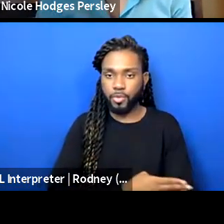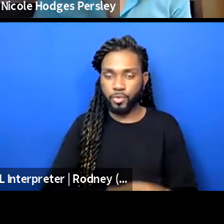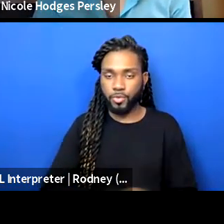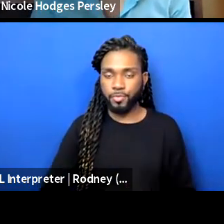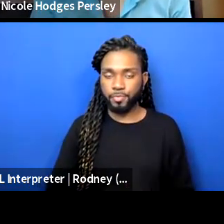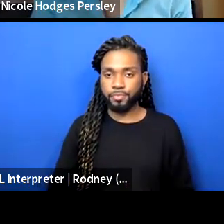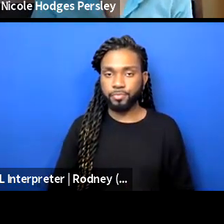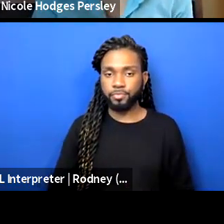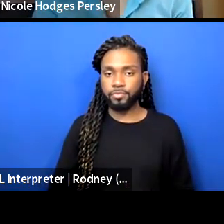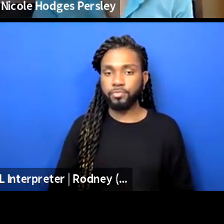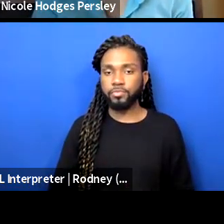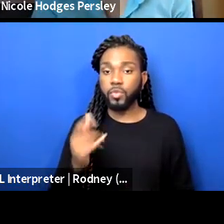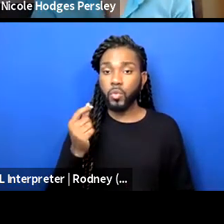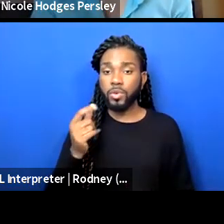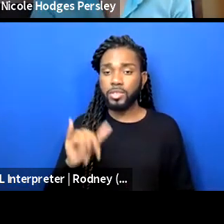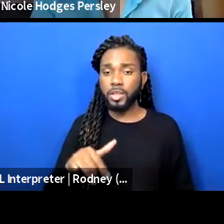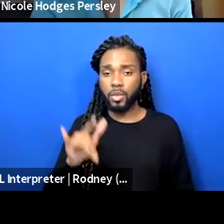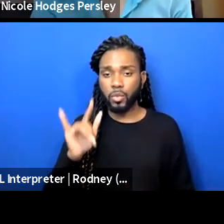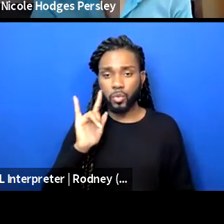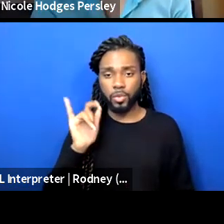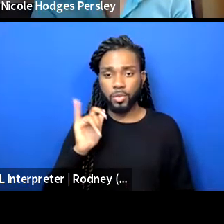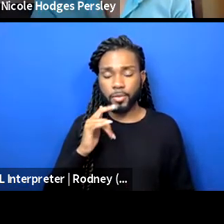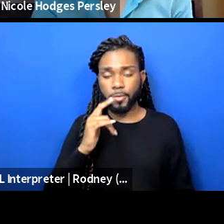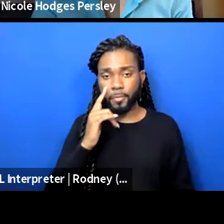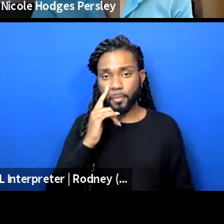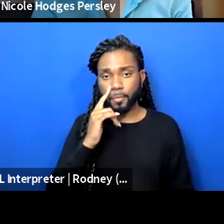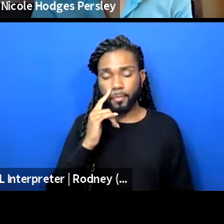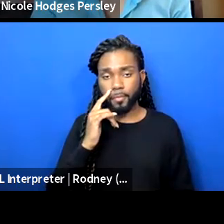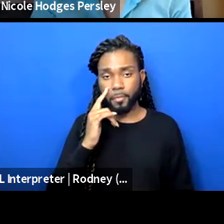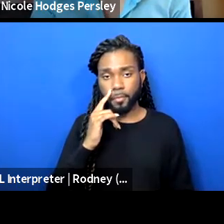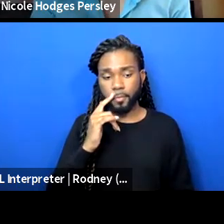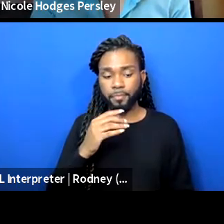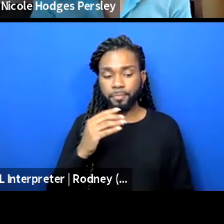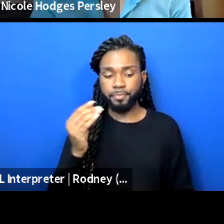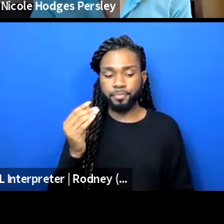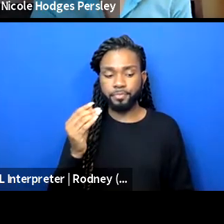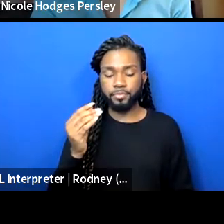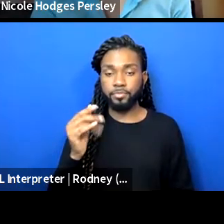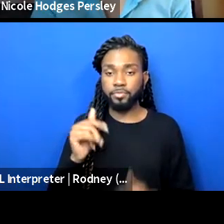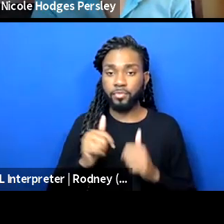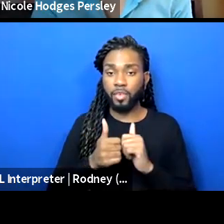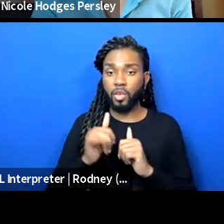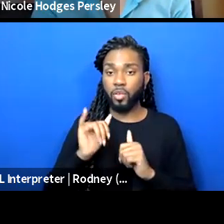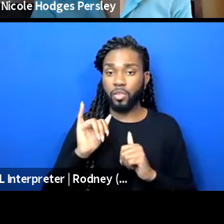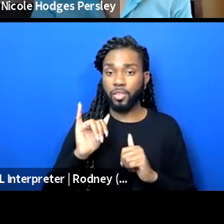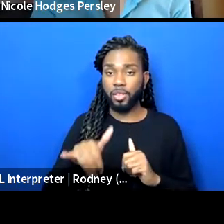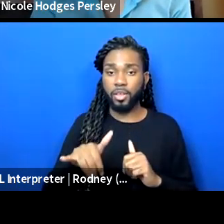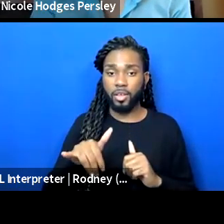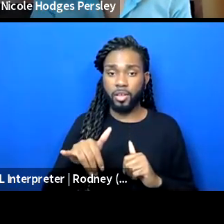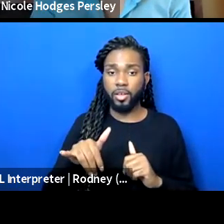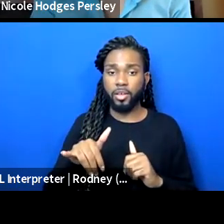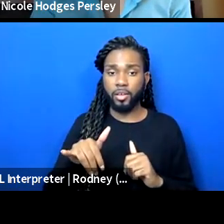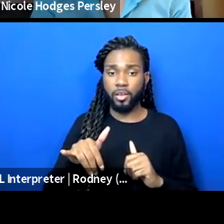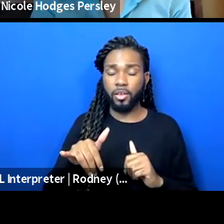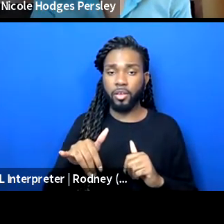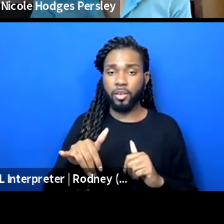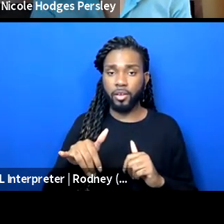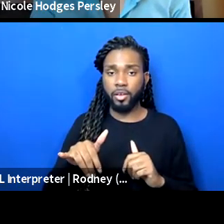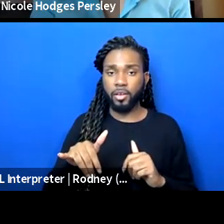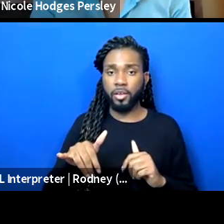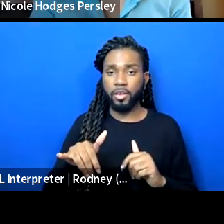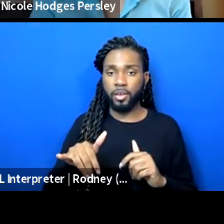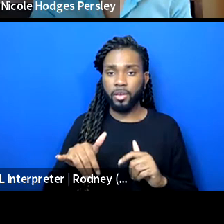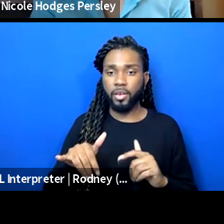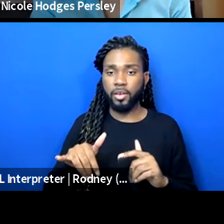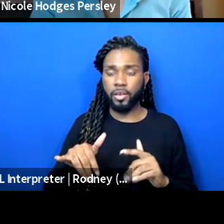Like what that looks like and how that manifests. For me,